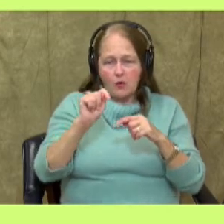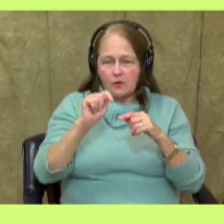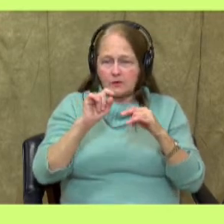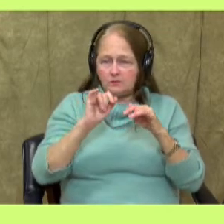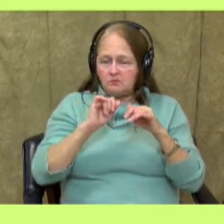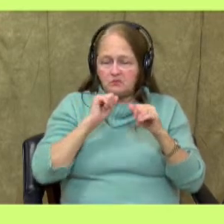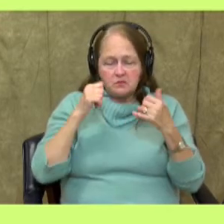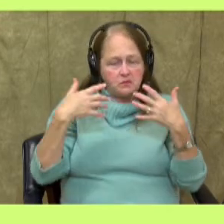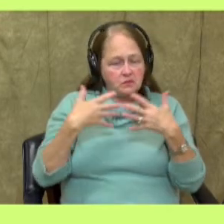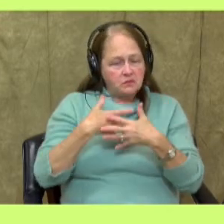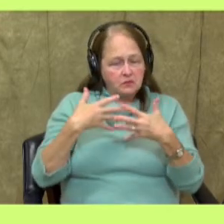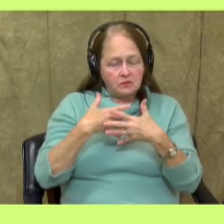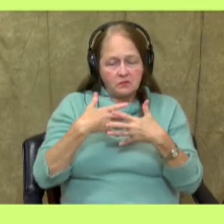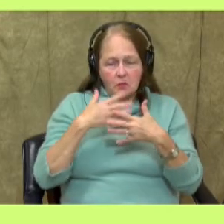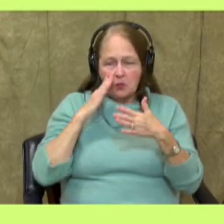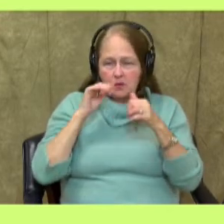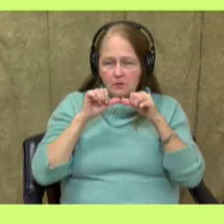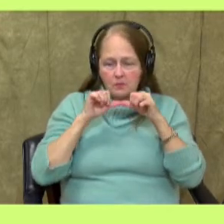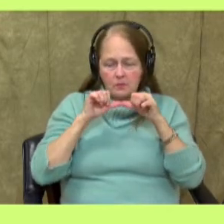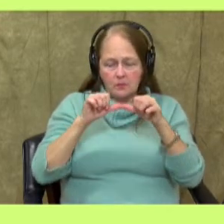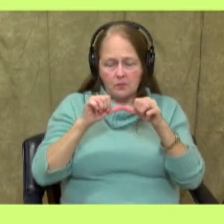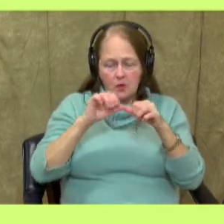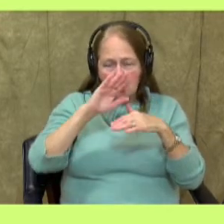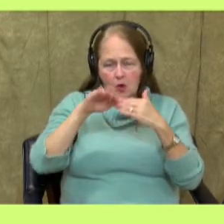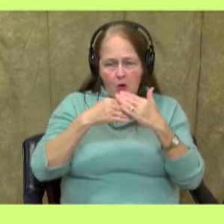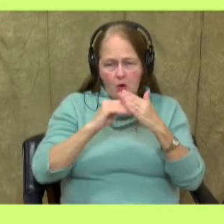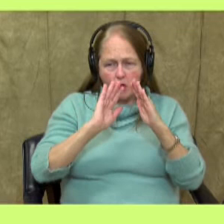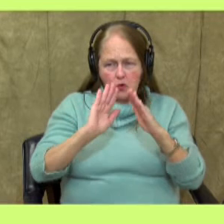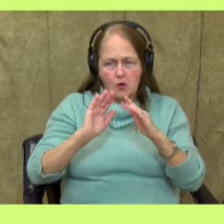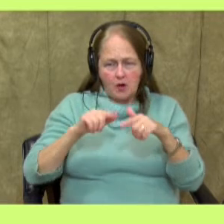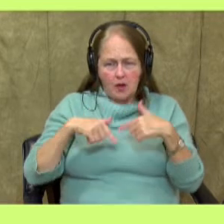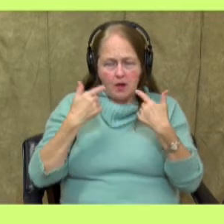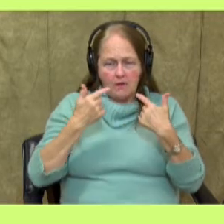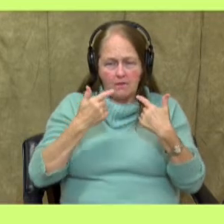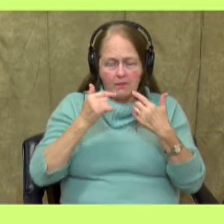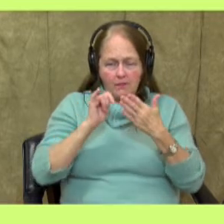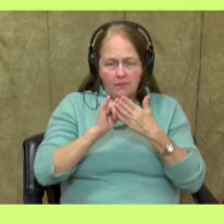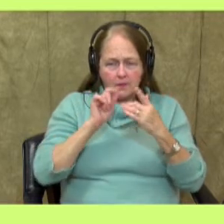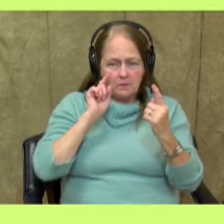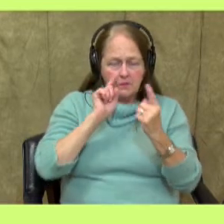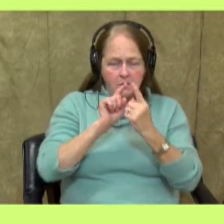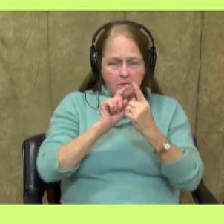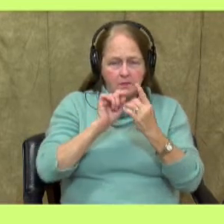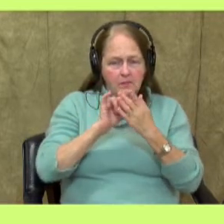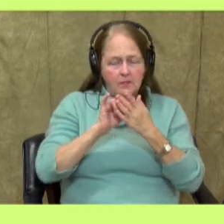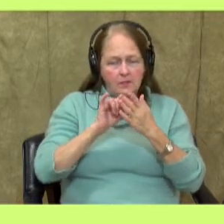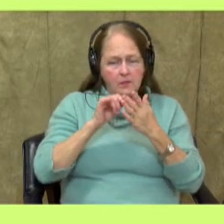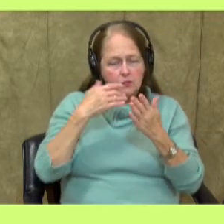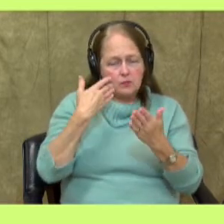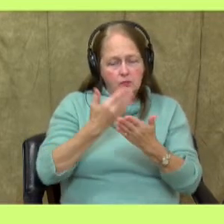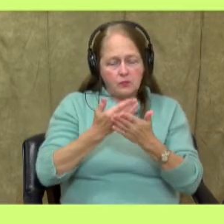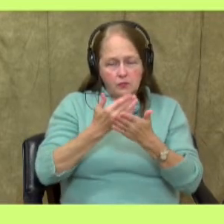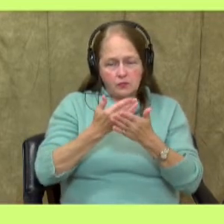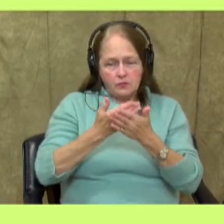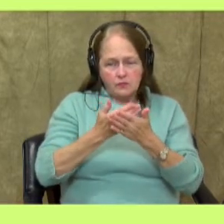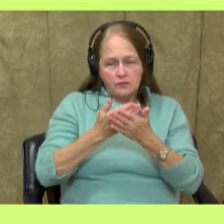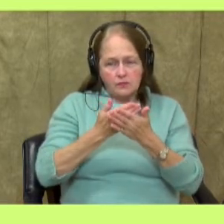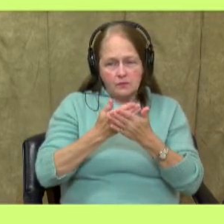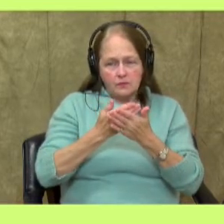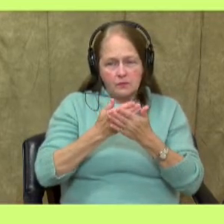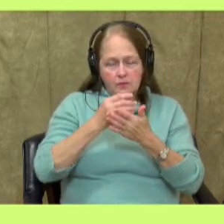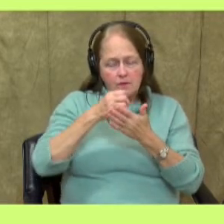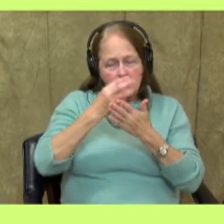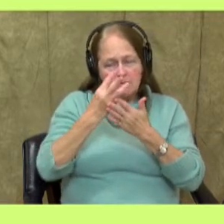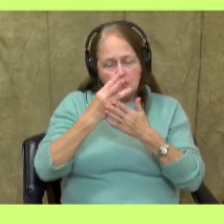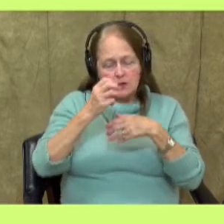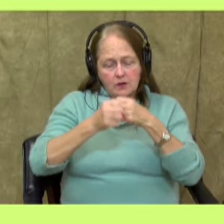same fearlessness that she would continue to show all her life. This encounter proved to be a sign of things to come. Just a